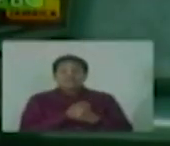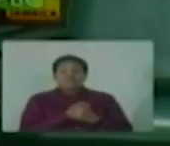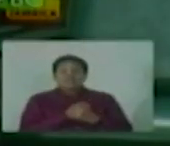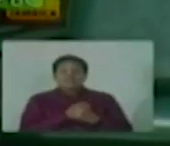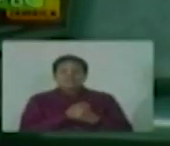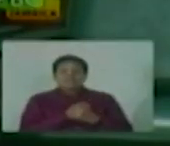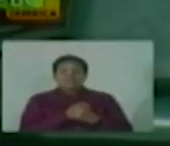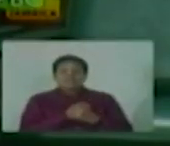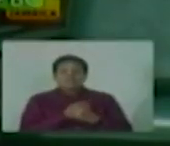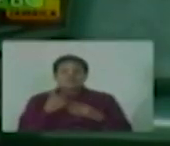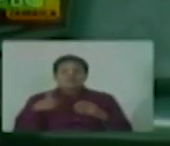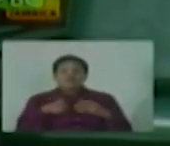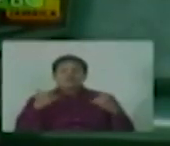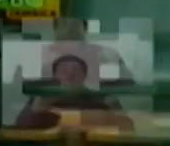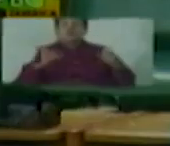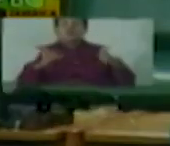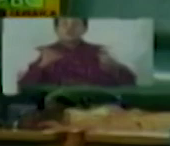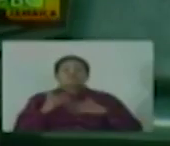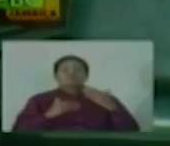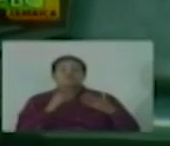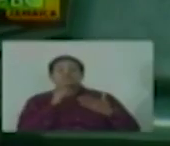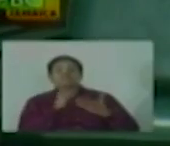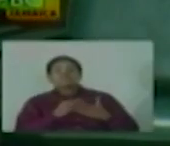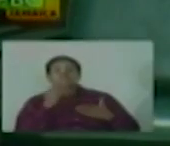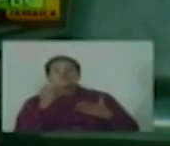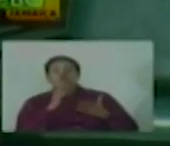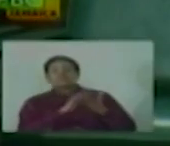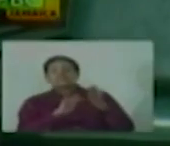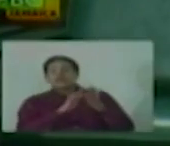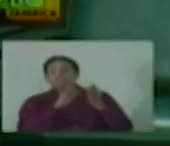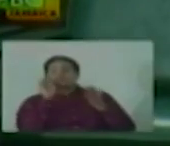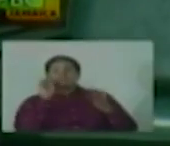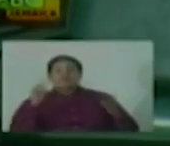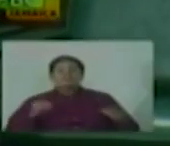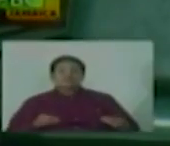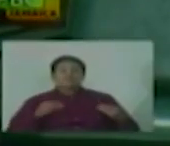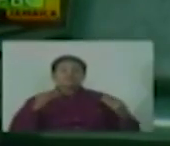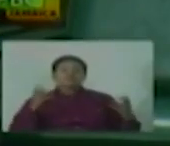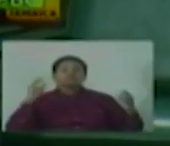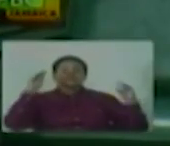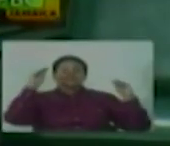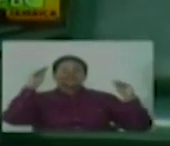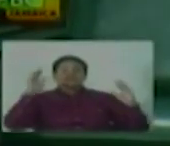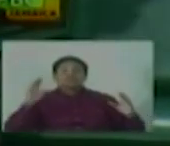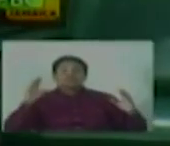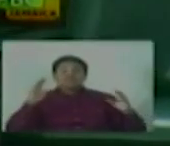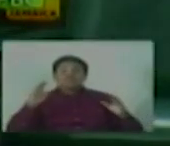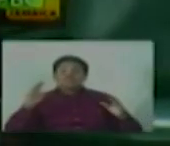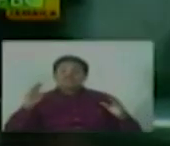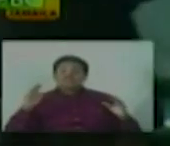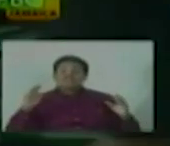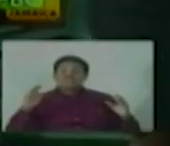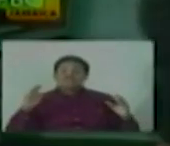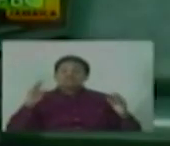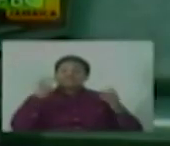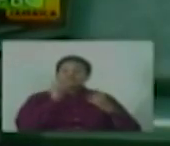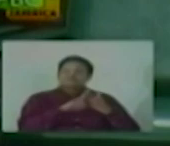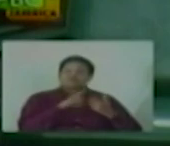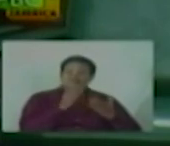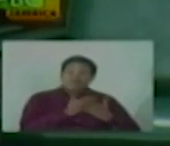we are in the process of procuring tablets for distribution to teachers, and in fact, over